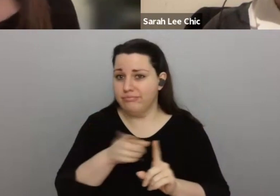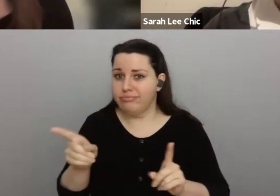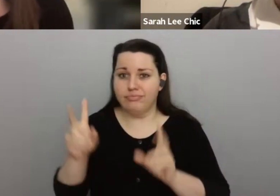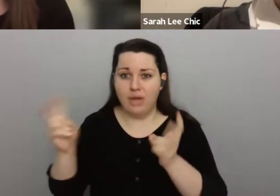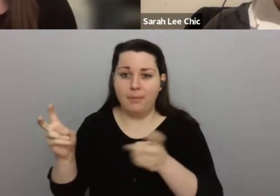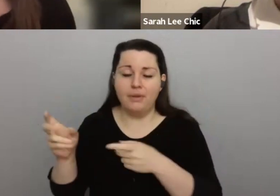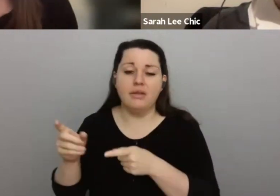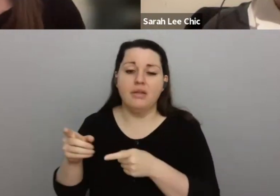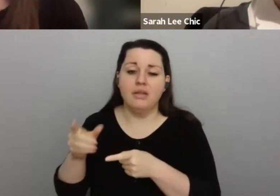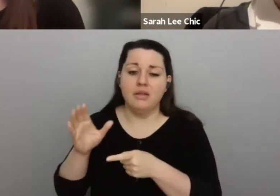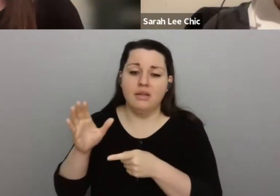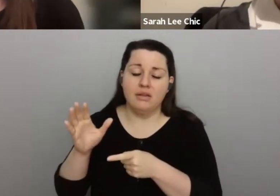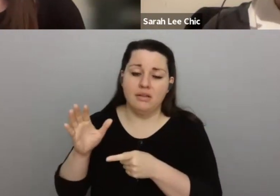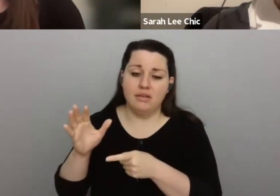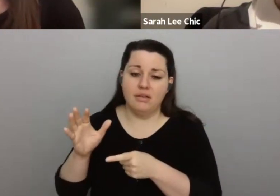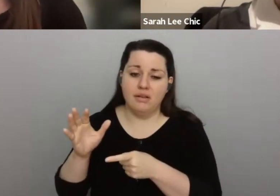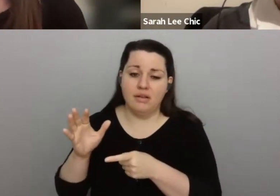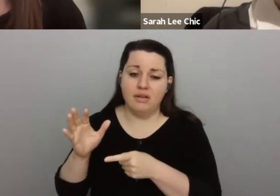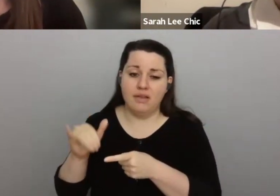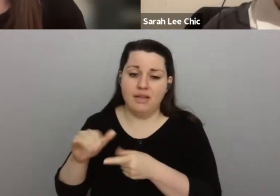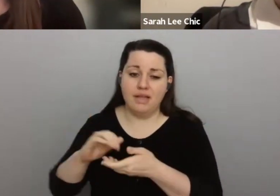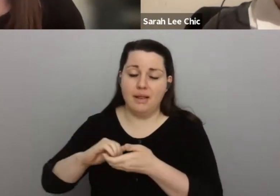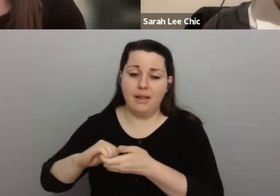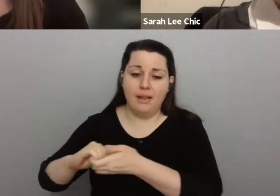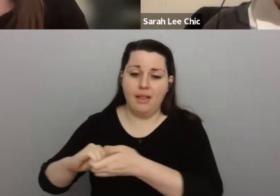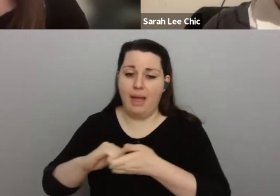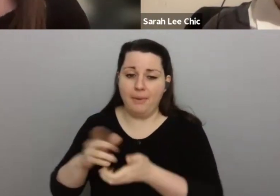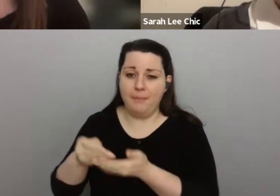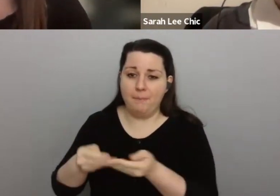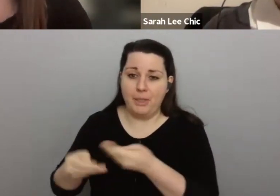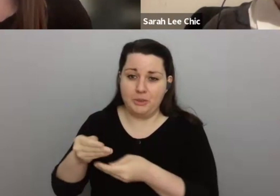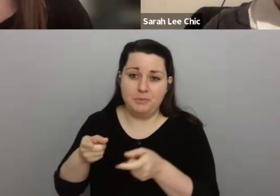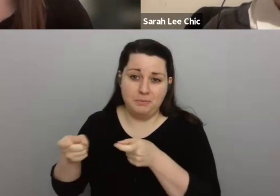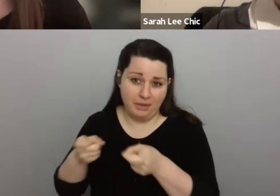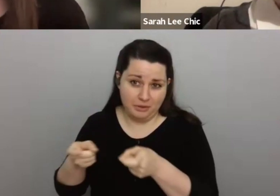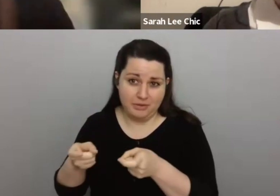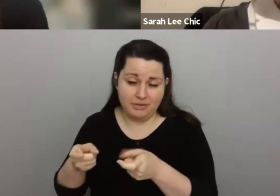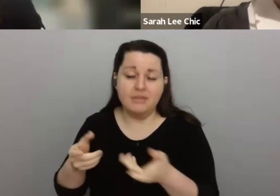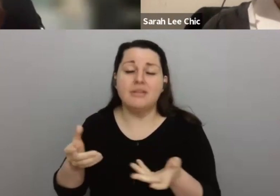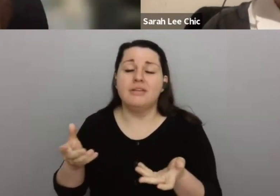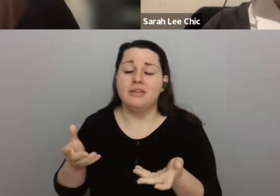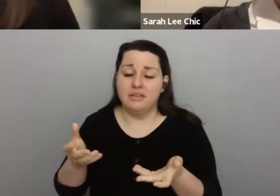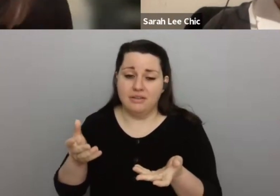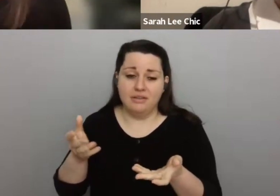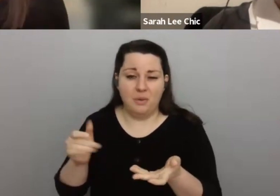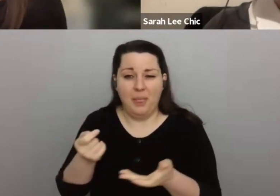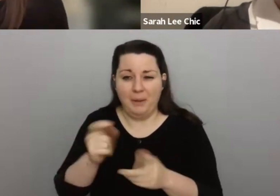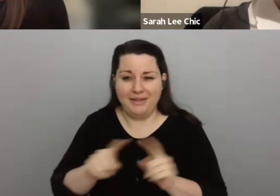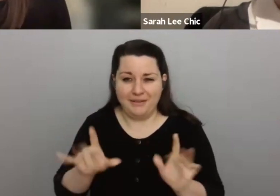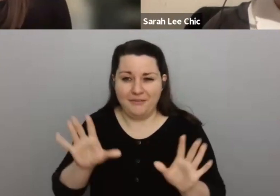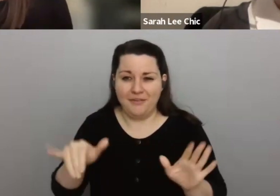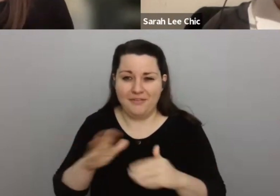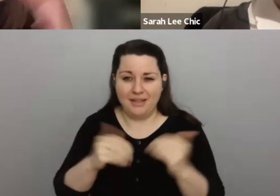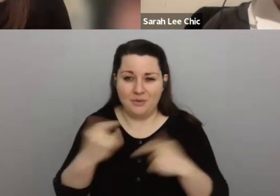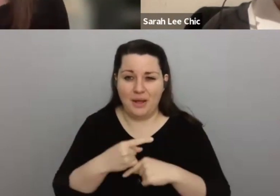be, let's see, collaborative budget management. So slightly different than what we were up to